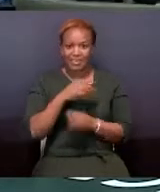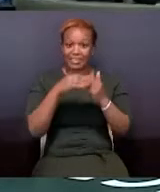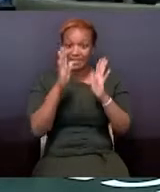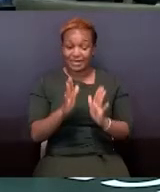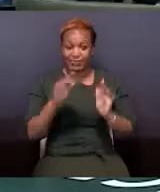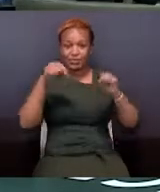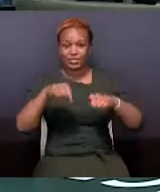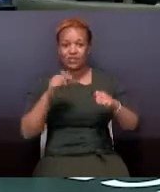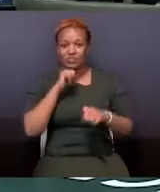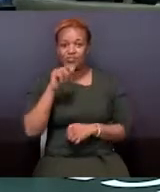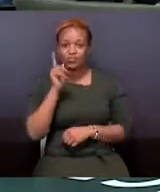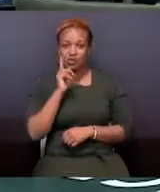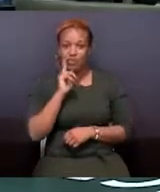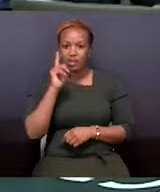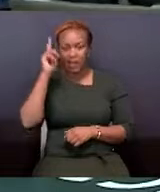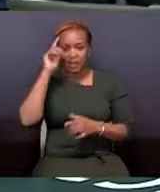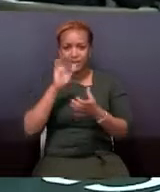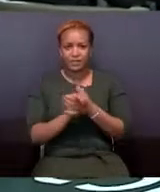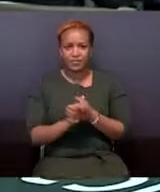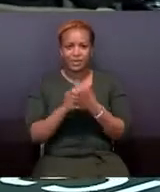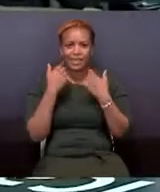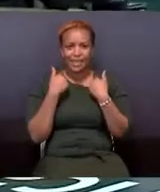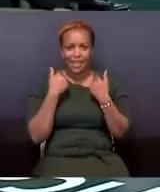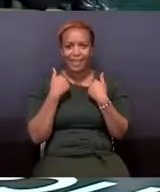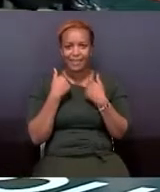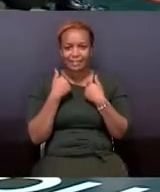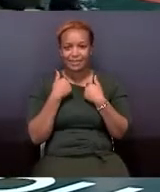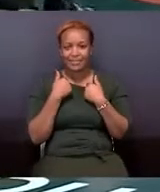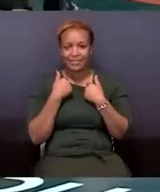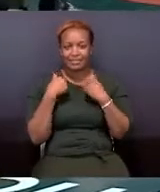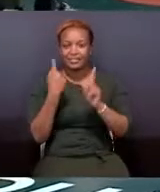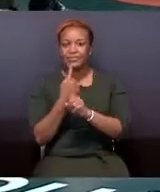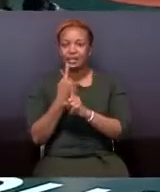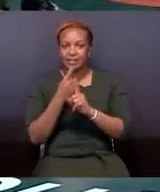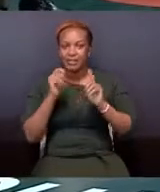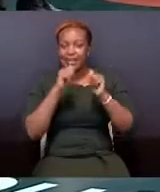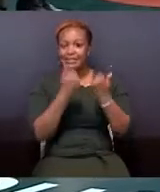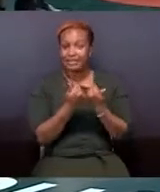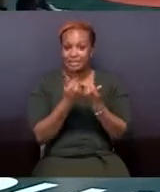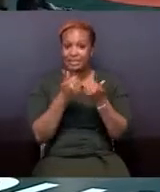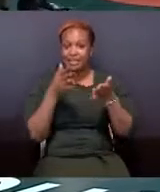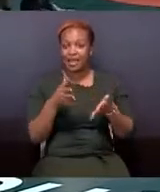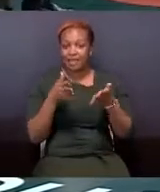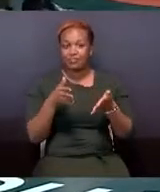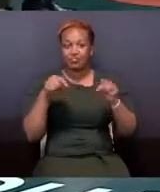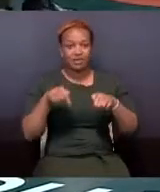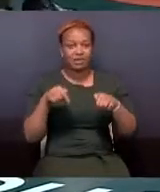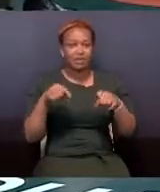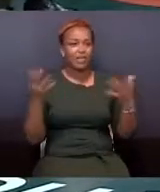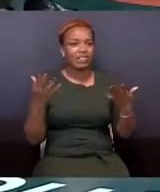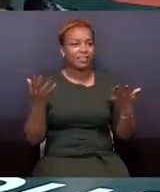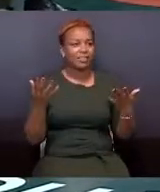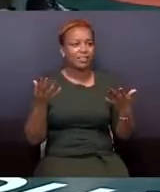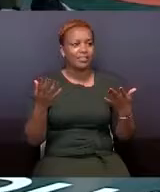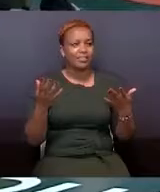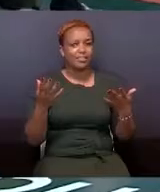tomorrow, right? I believe we have some football legends in the house today. Where are they?